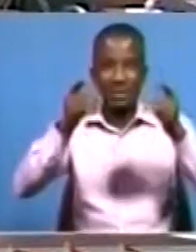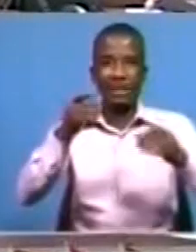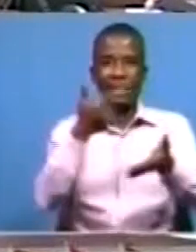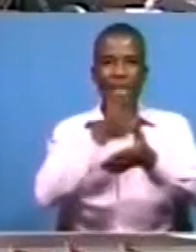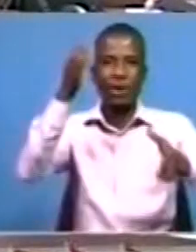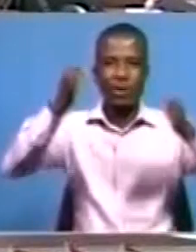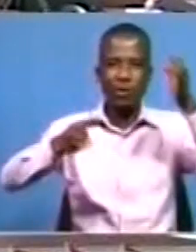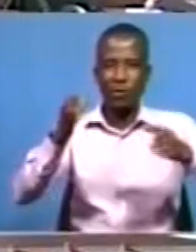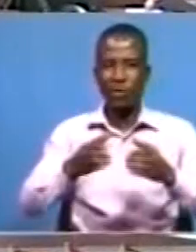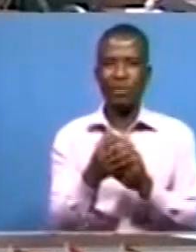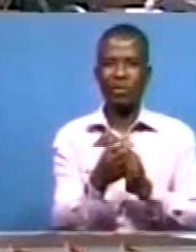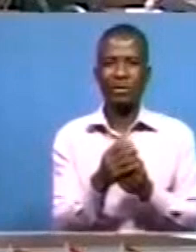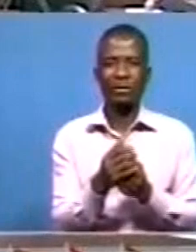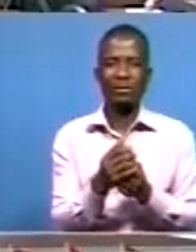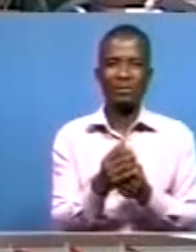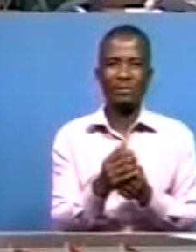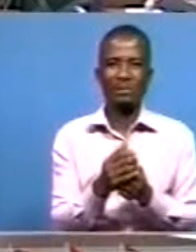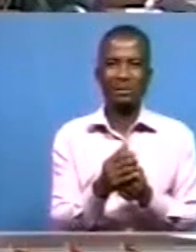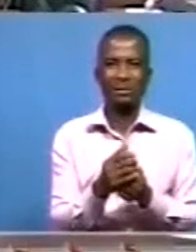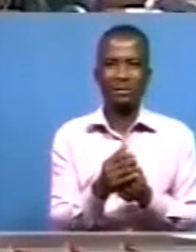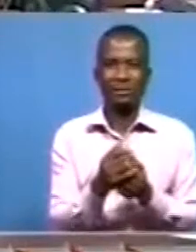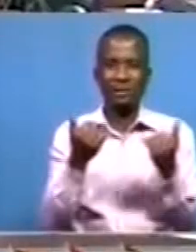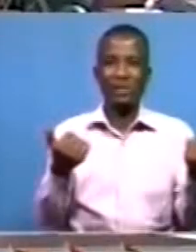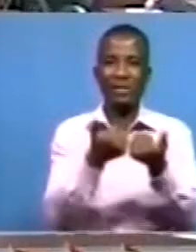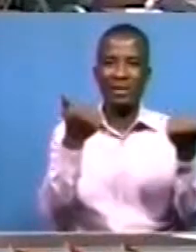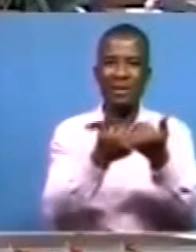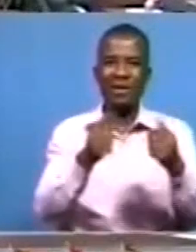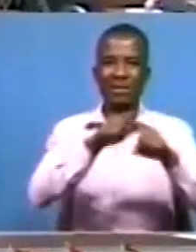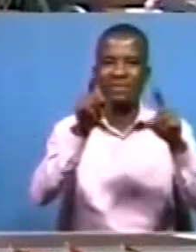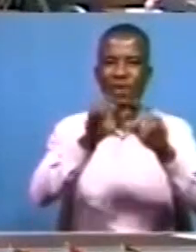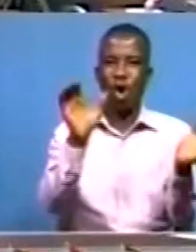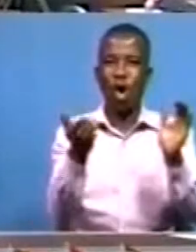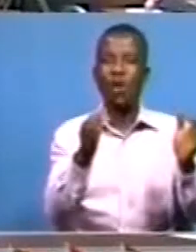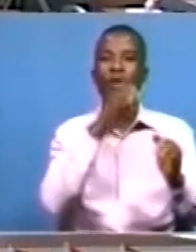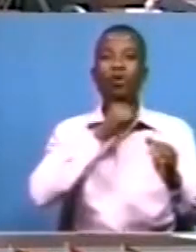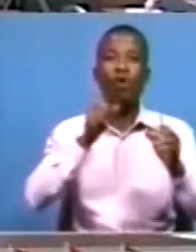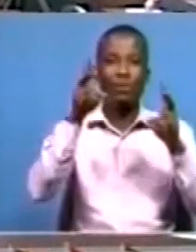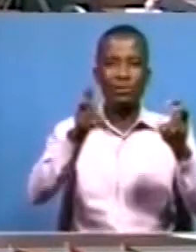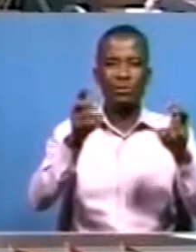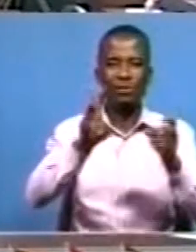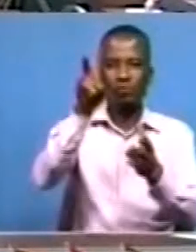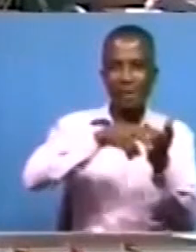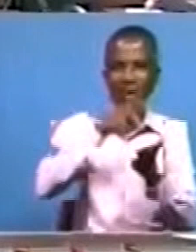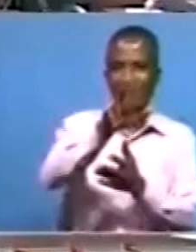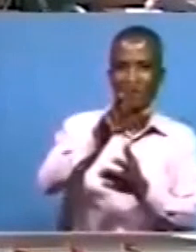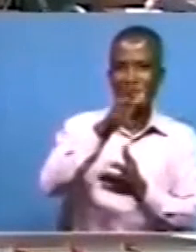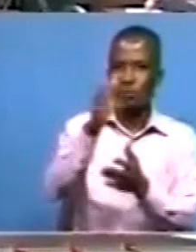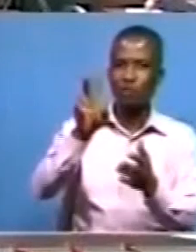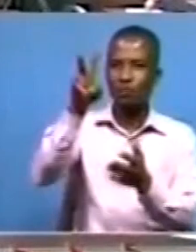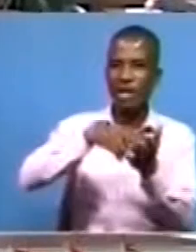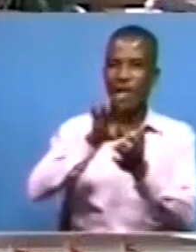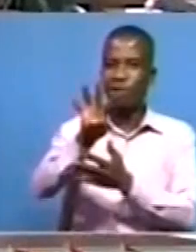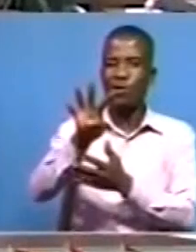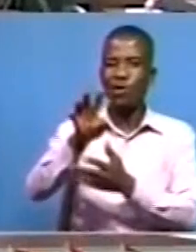Court. In Re Okan disease, Dodu and another, versus Okan and others, 2003-2004,